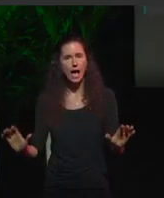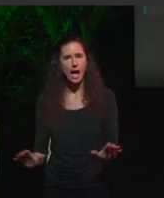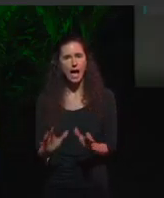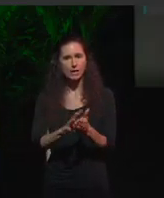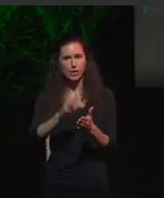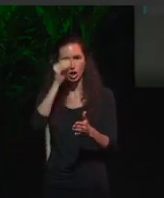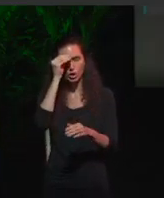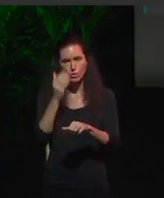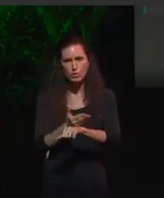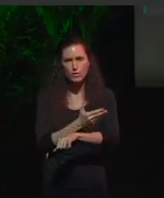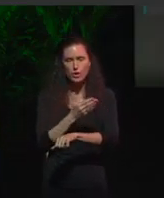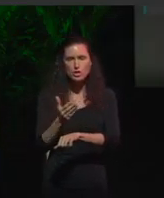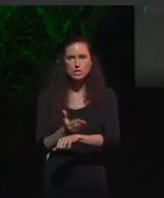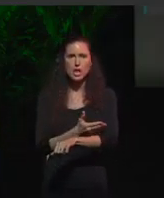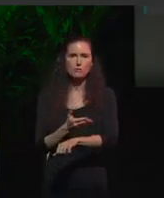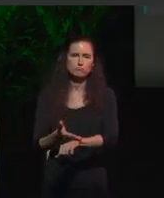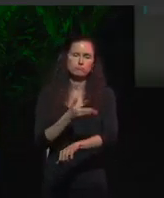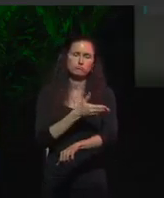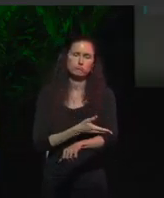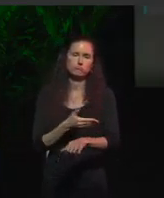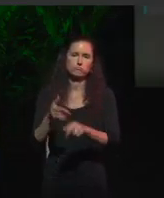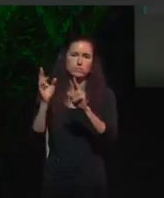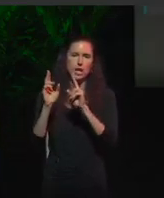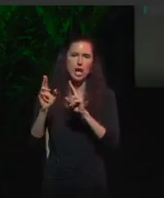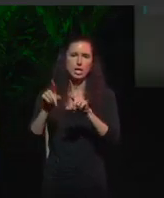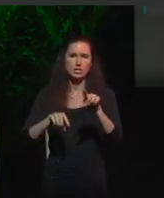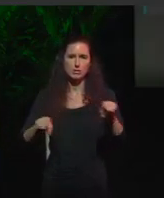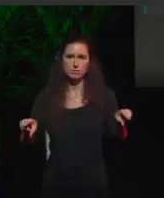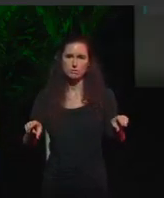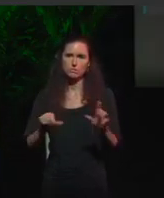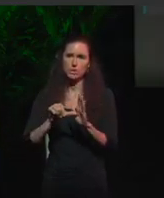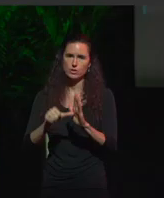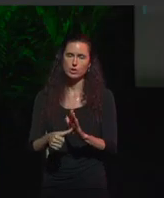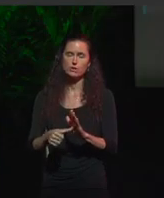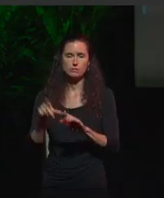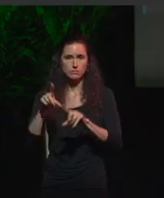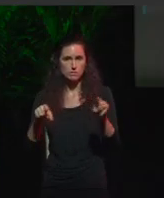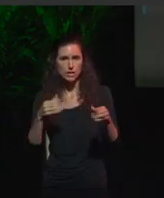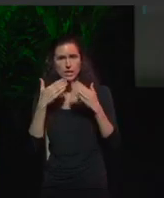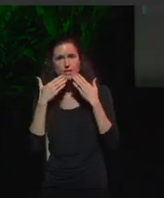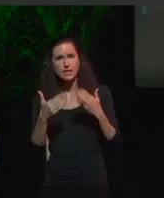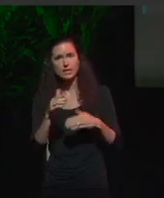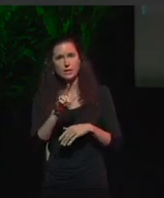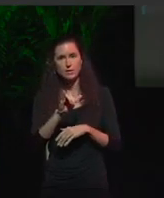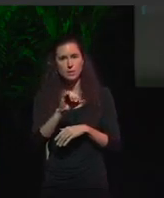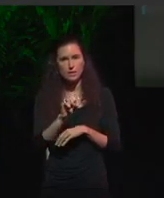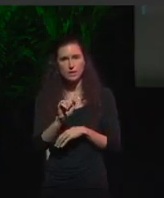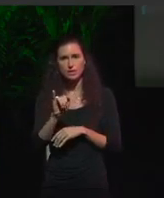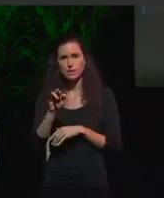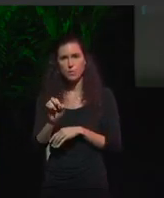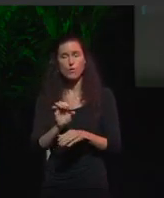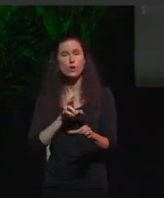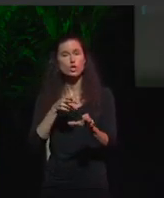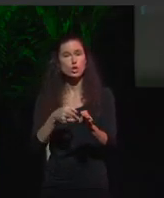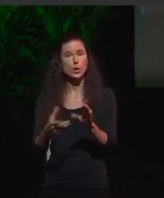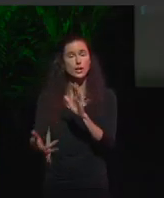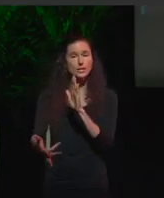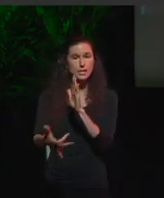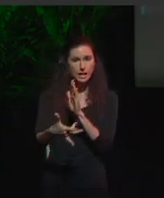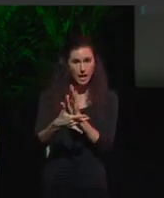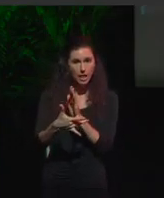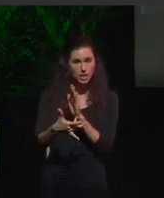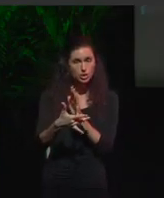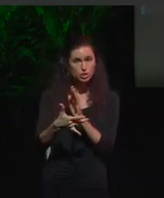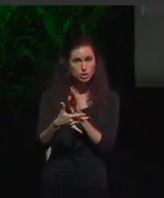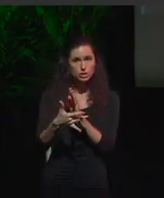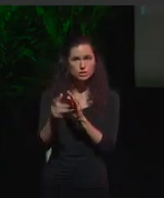refreshed that. Honors, diversity, we put an extra emphasis on that. Thank you to Lisa Moore for joining. Technology,